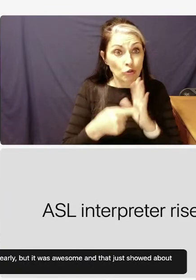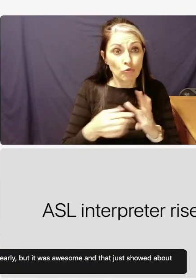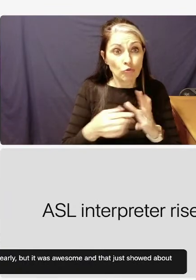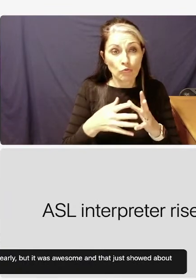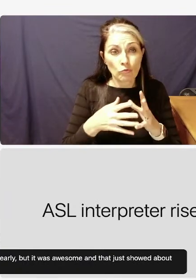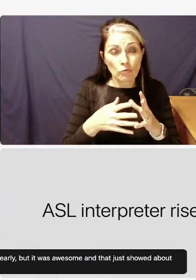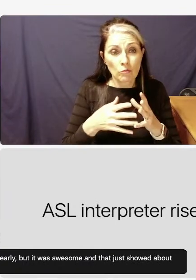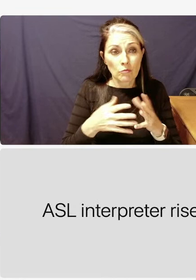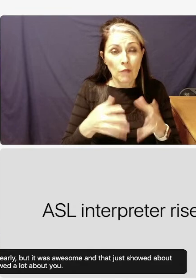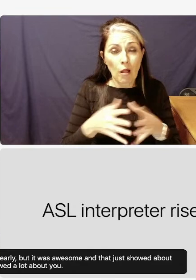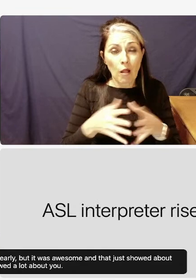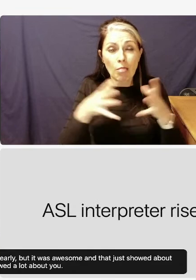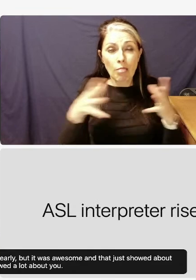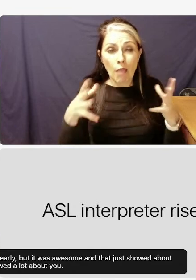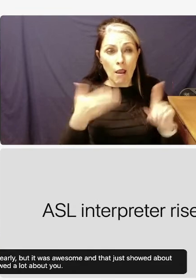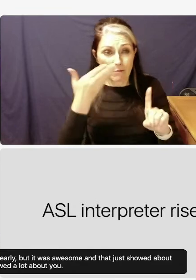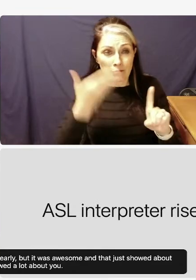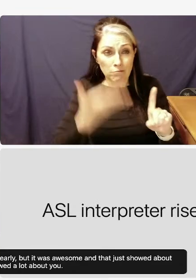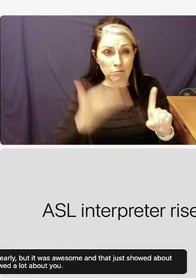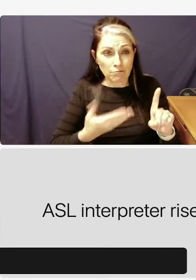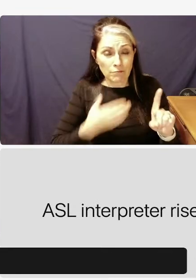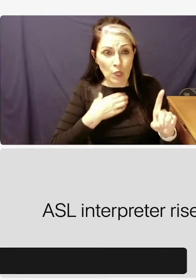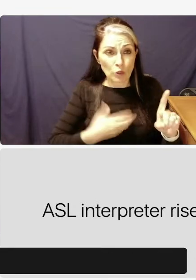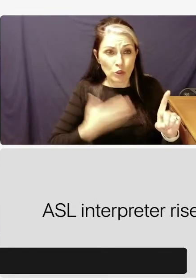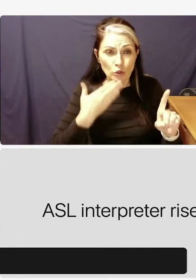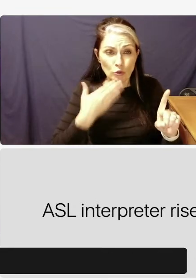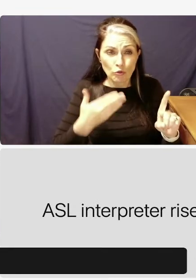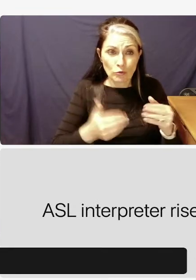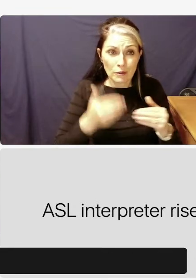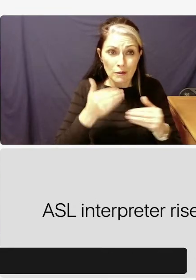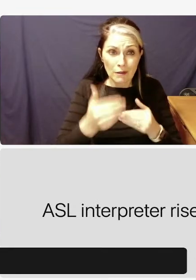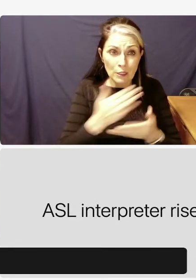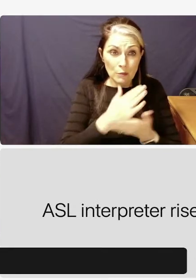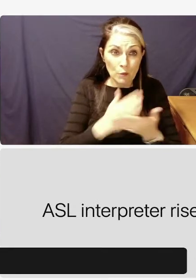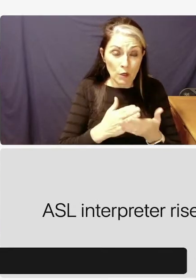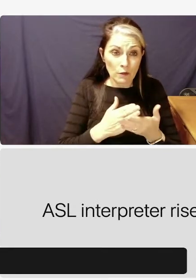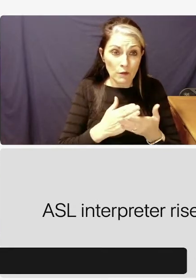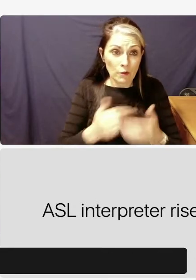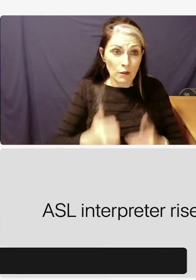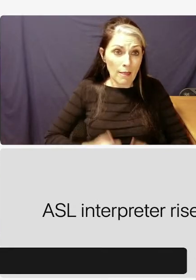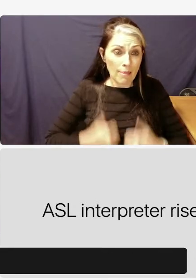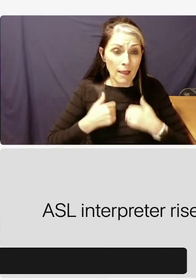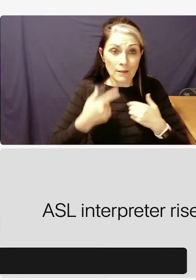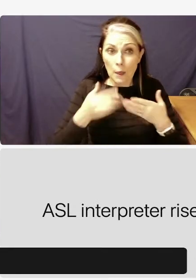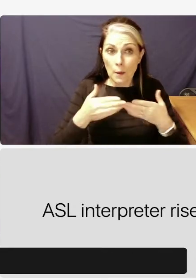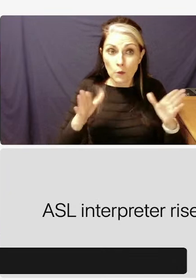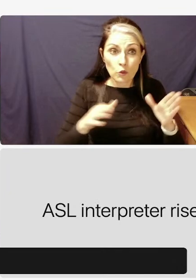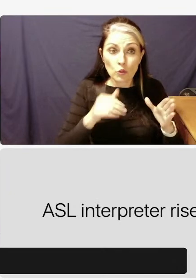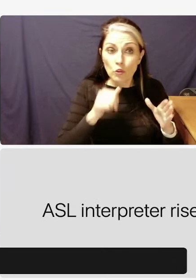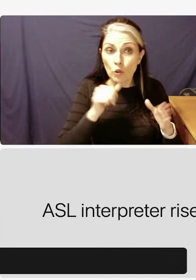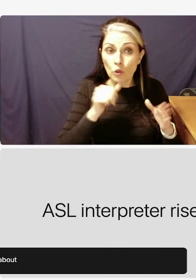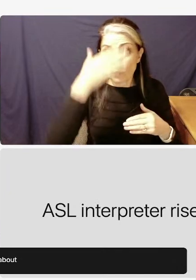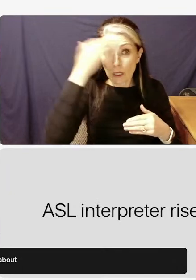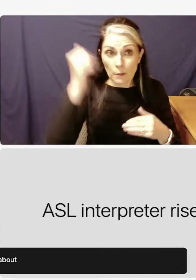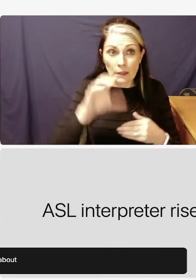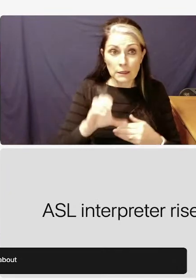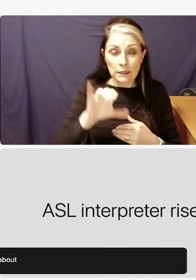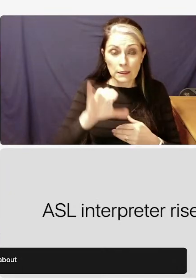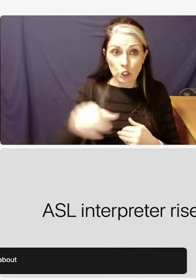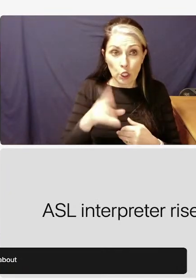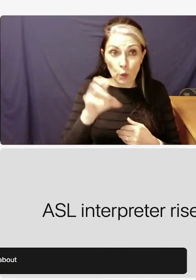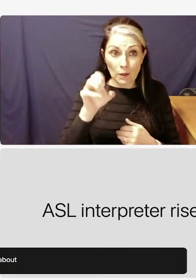you so i wish you uh well in your next chapter i want to say this publicly don't forget about colton joy unifying